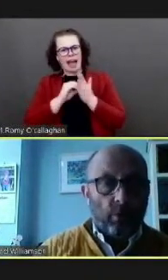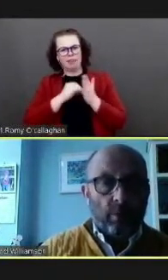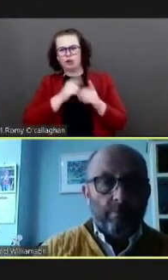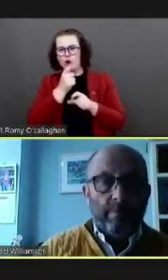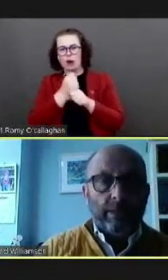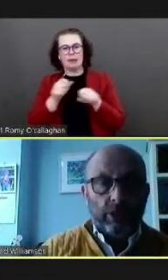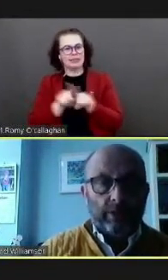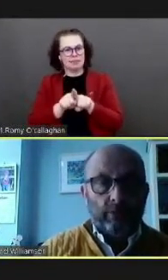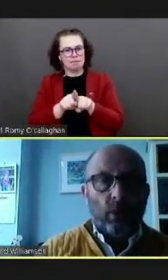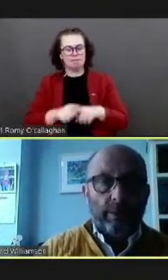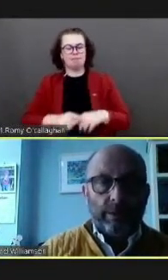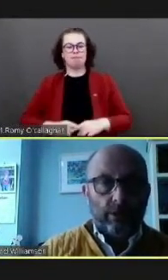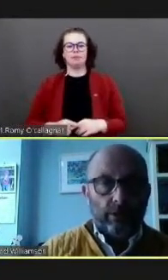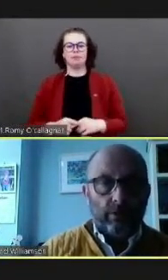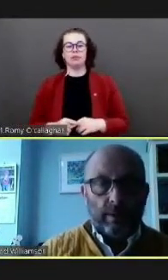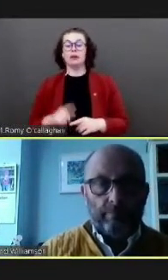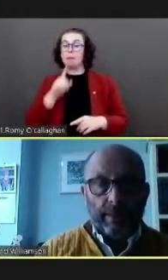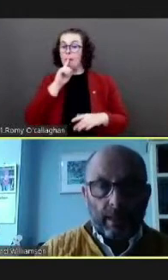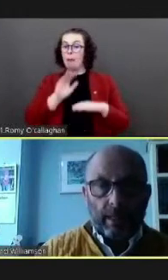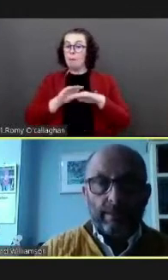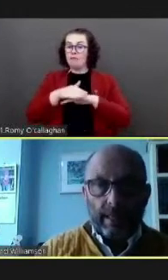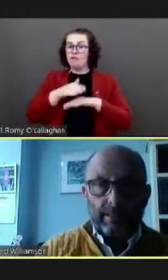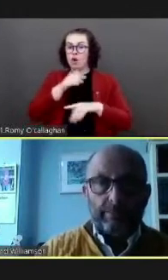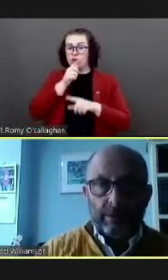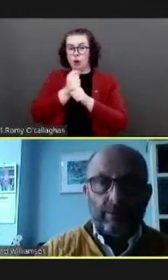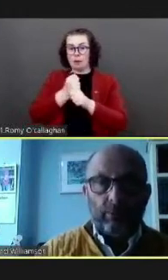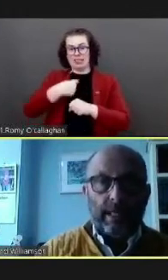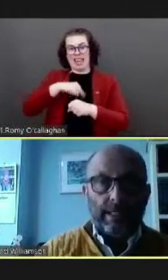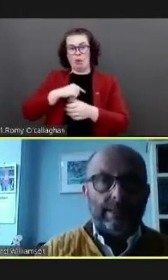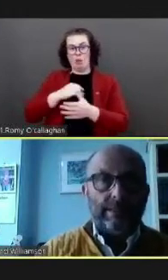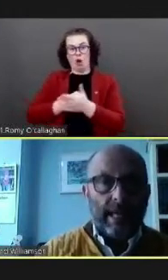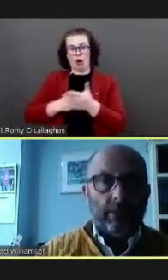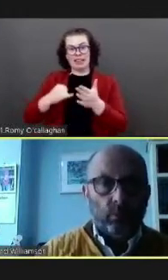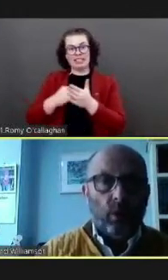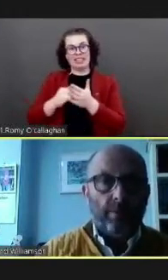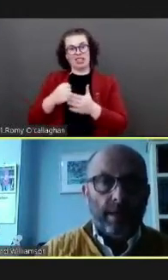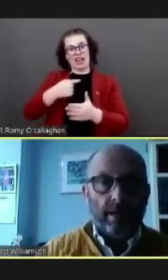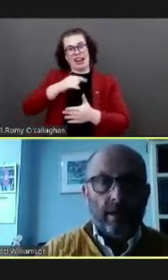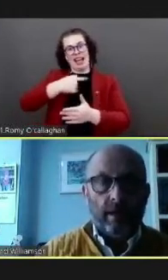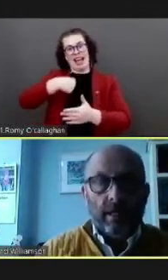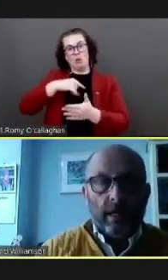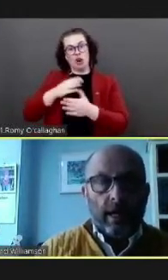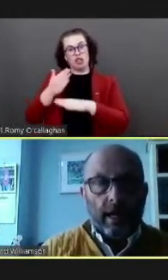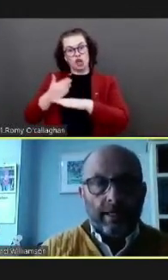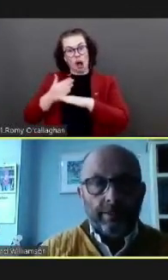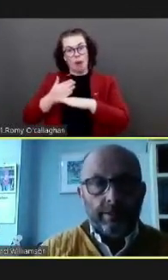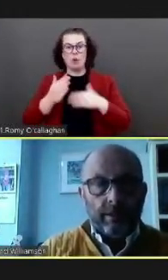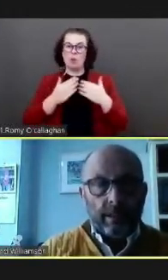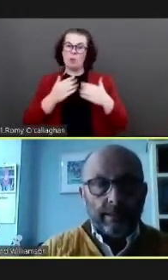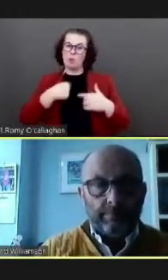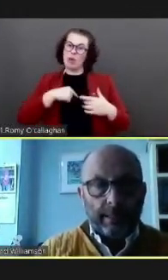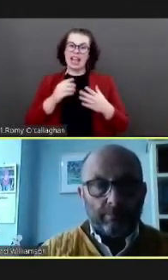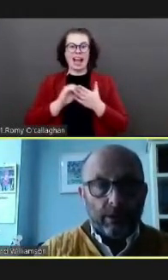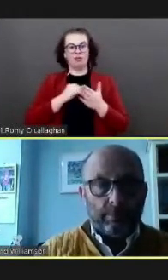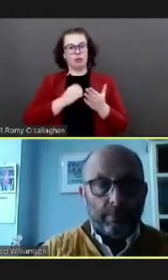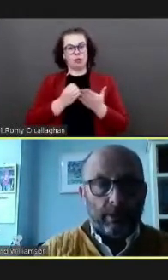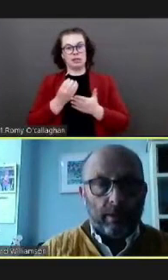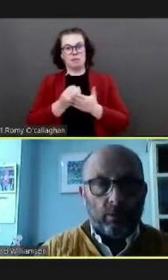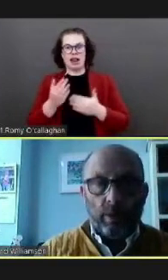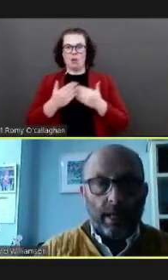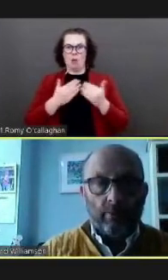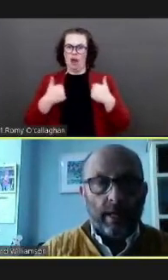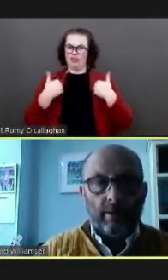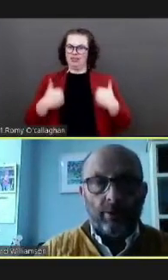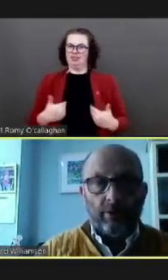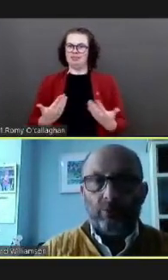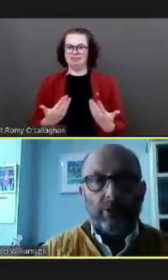But before mentioning what we do, a bit like that, I suppose everyone has to say what they are. And I suspect most people